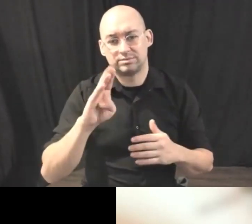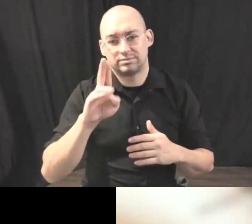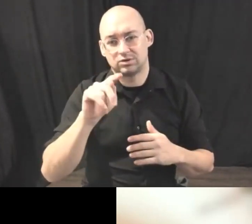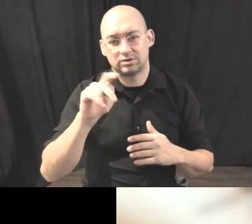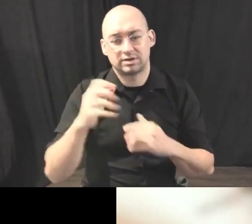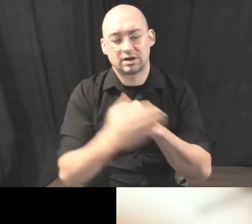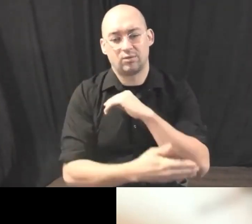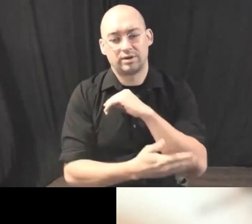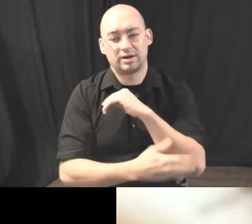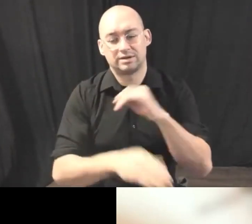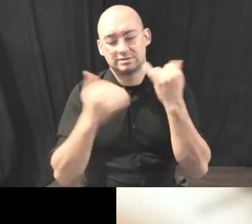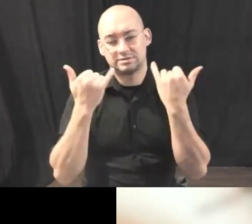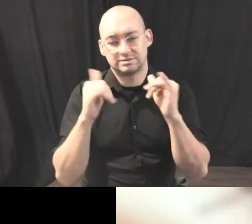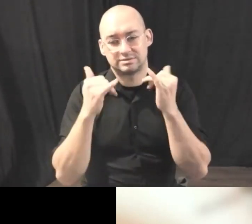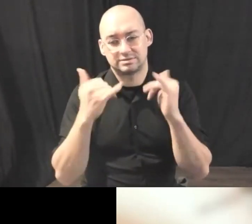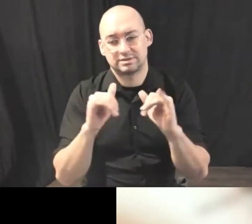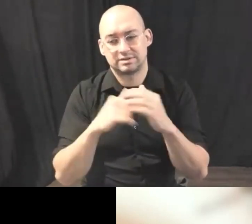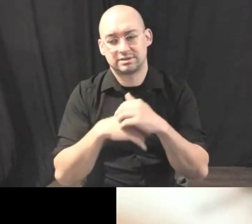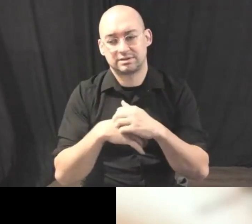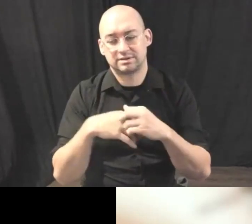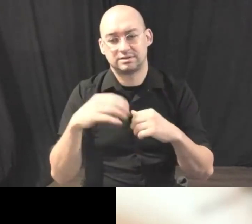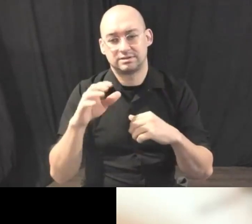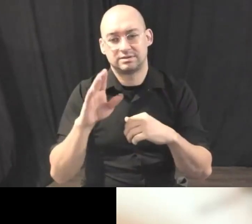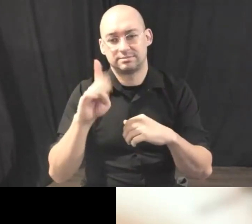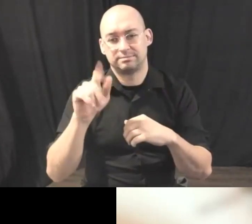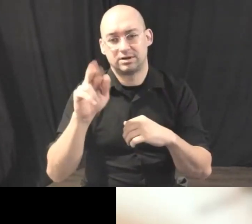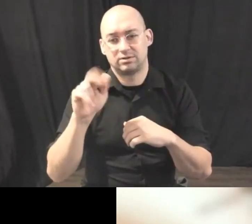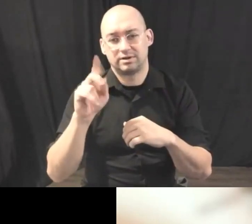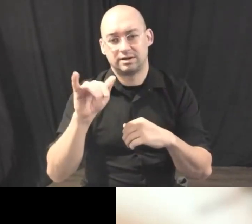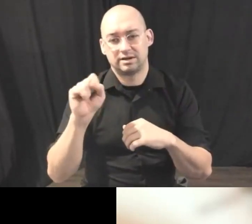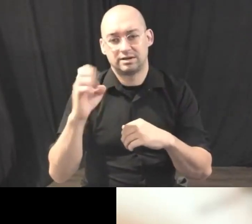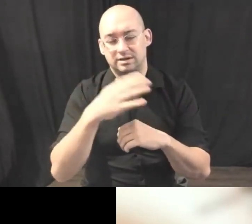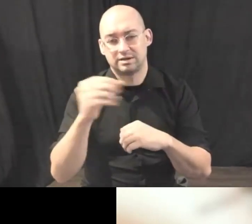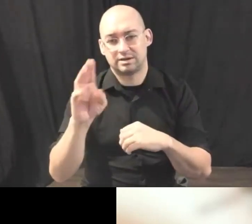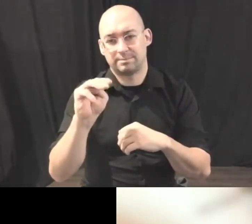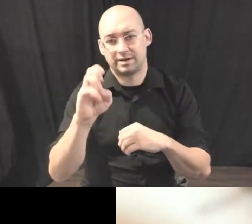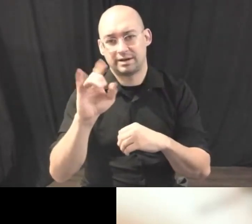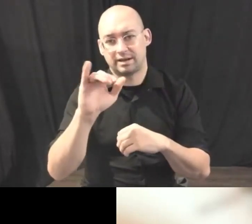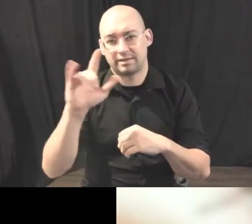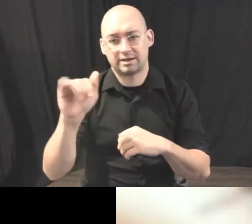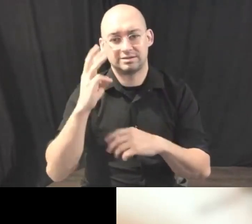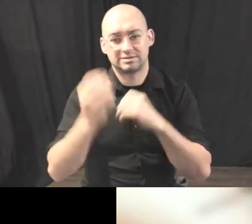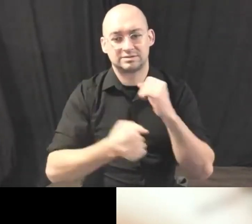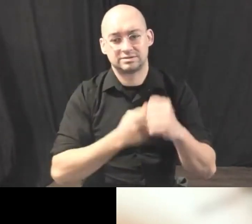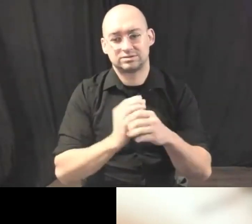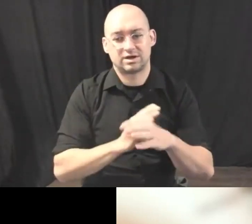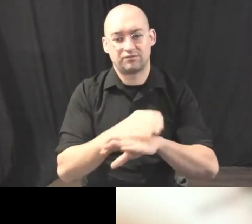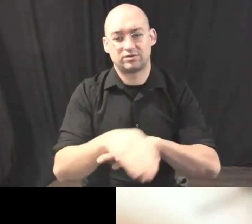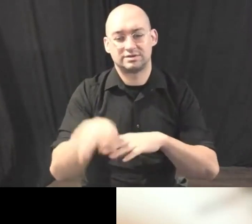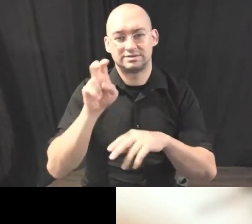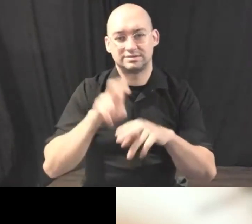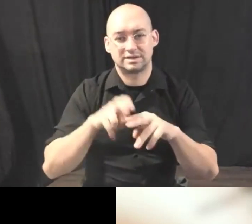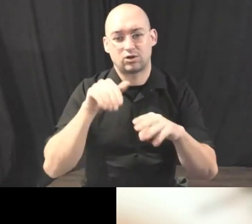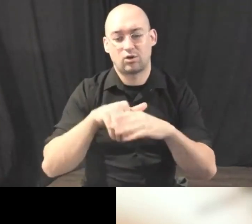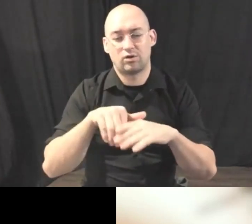in the communities of Paradise and Magalia, that 6 years post-fire are sitting on their land